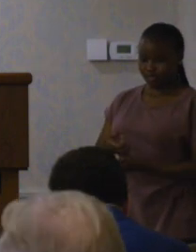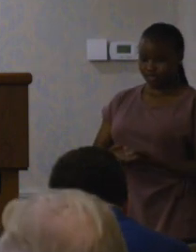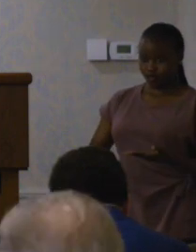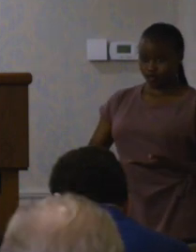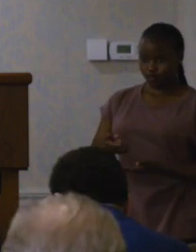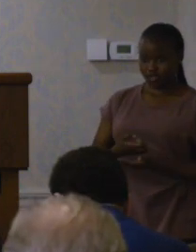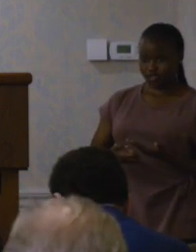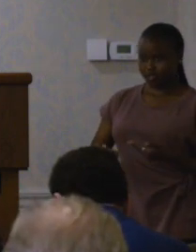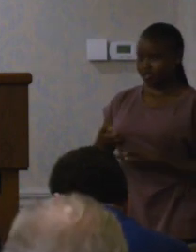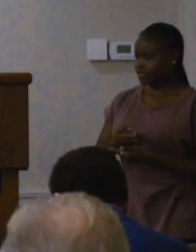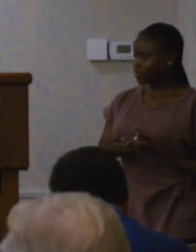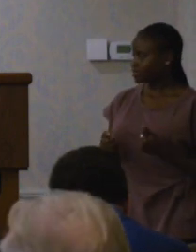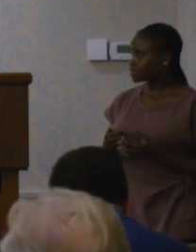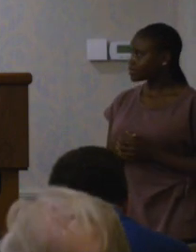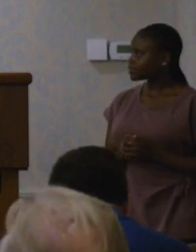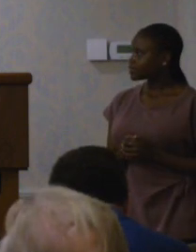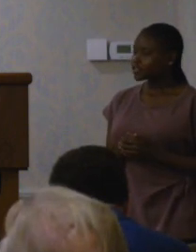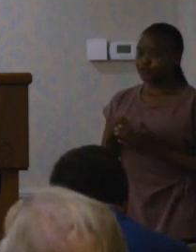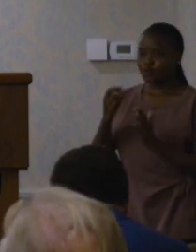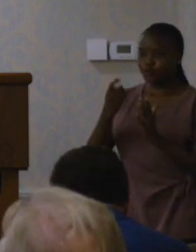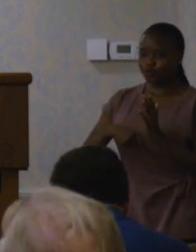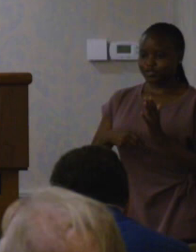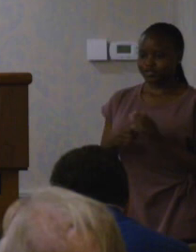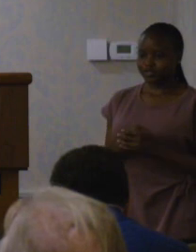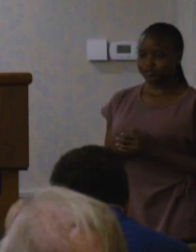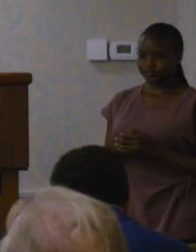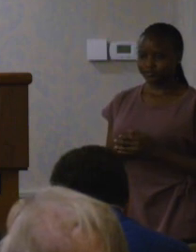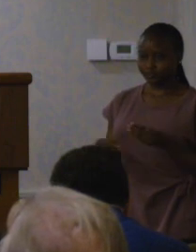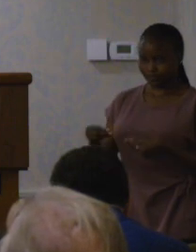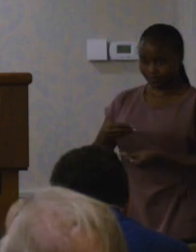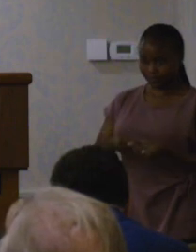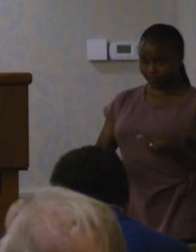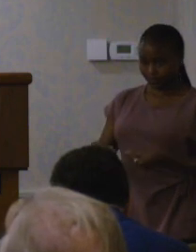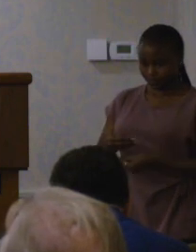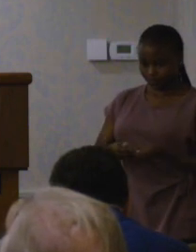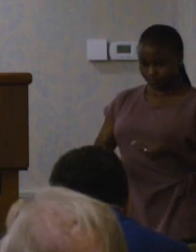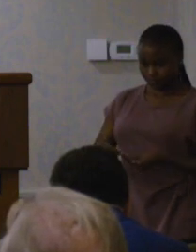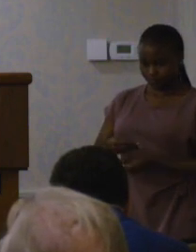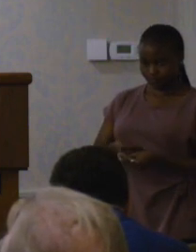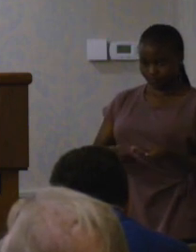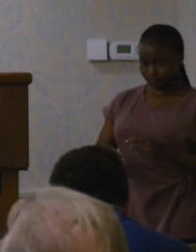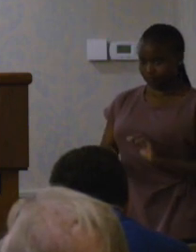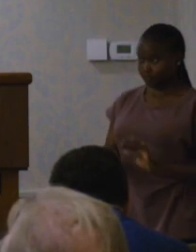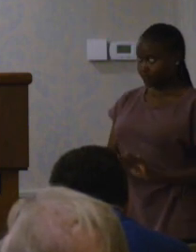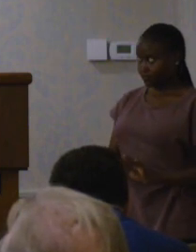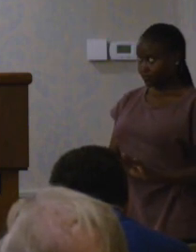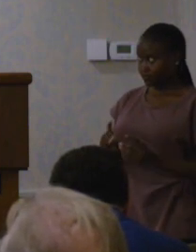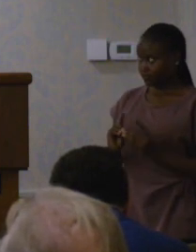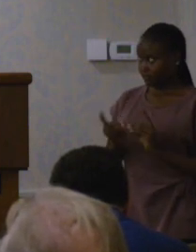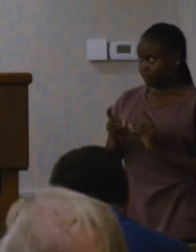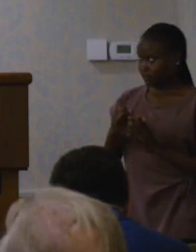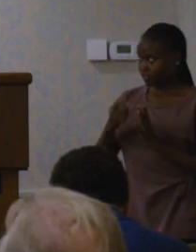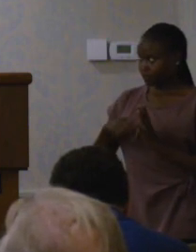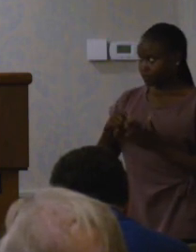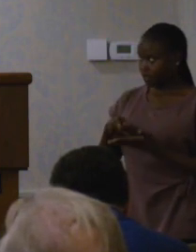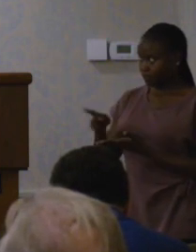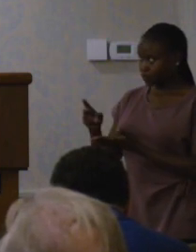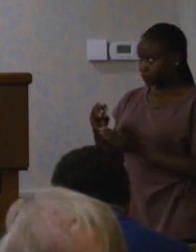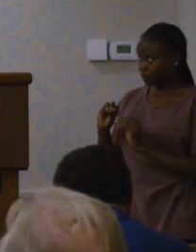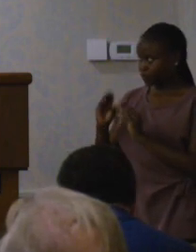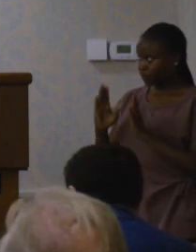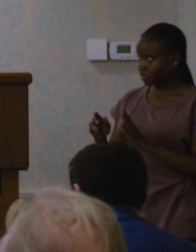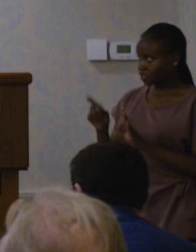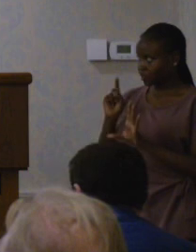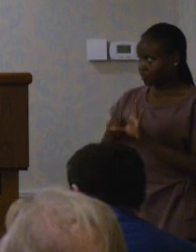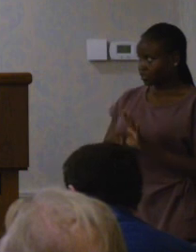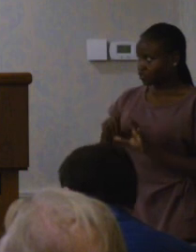to costs in Vietnam. Yeah, to address the question about the cost, the data cost, and how we can pay for the teacher when they join the